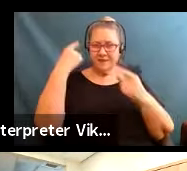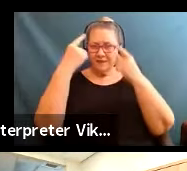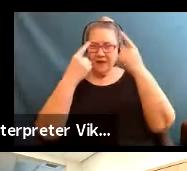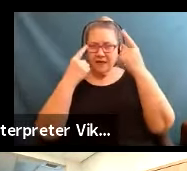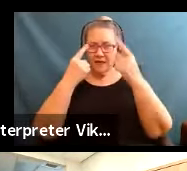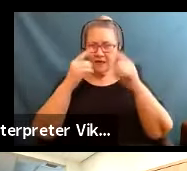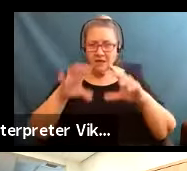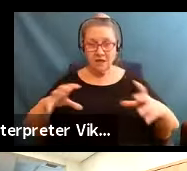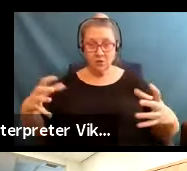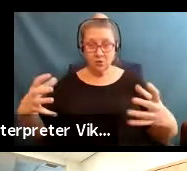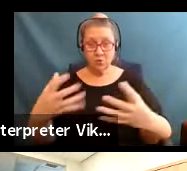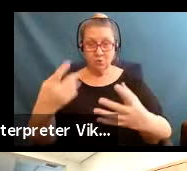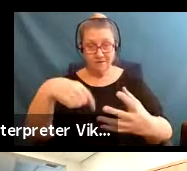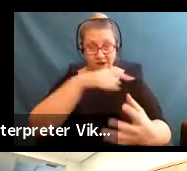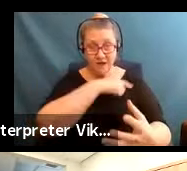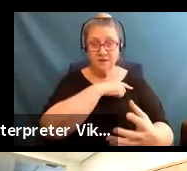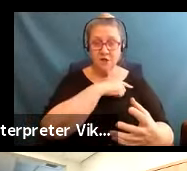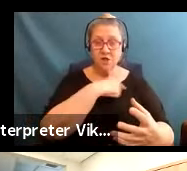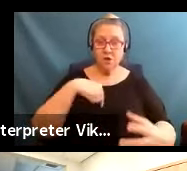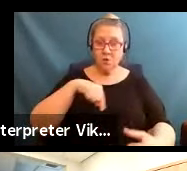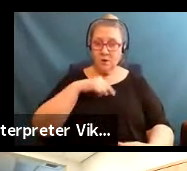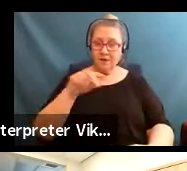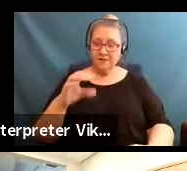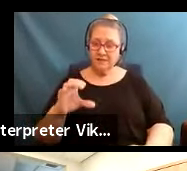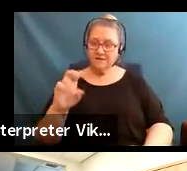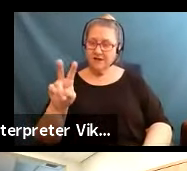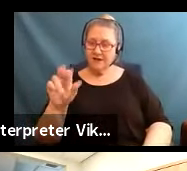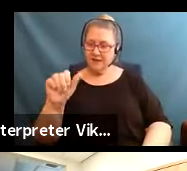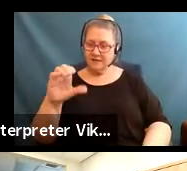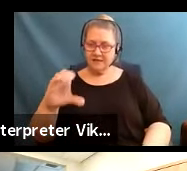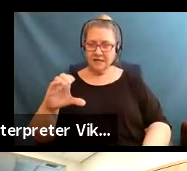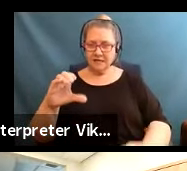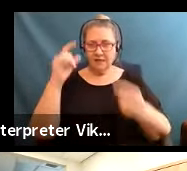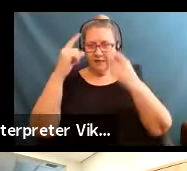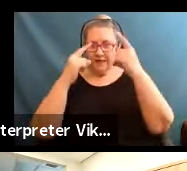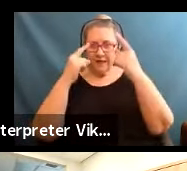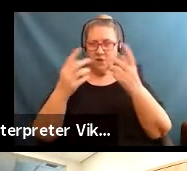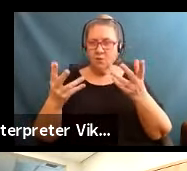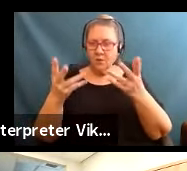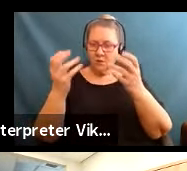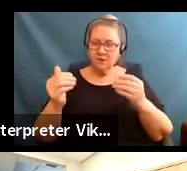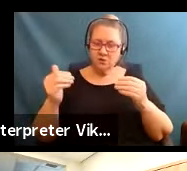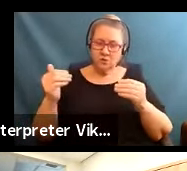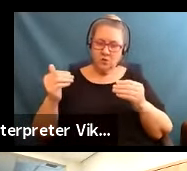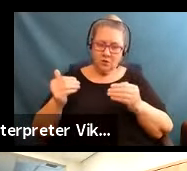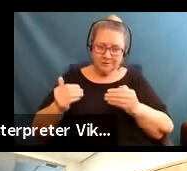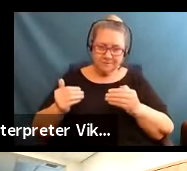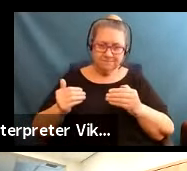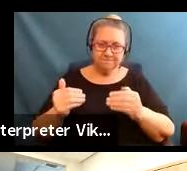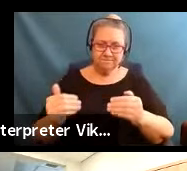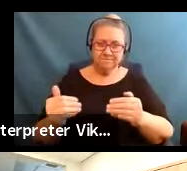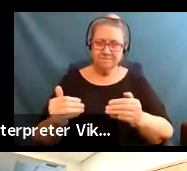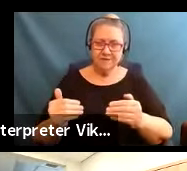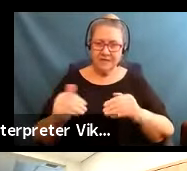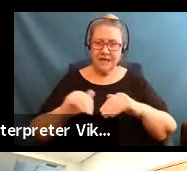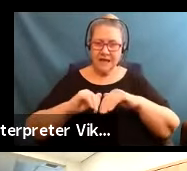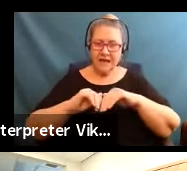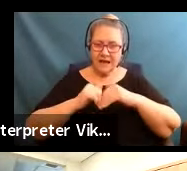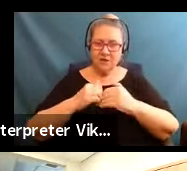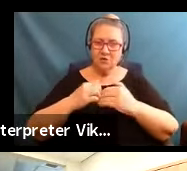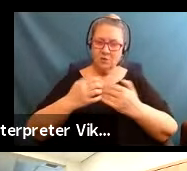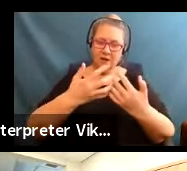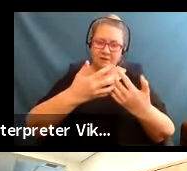a group, right? As we, the CVAC, think together about, we want to raise these forwards, but how do we operationalize